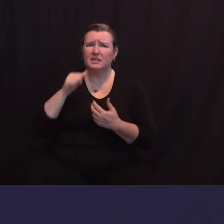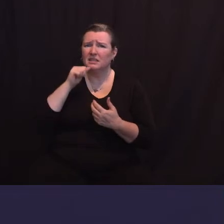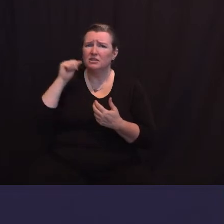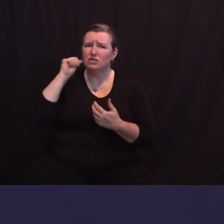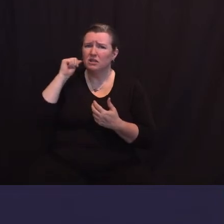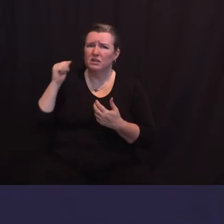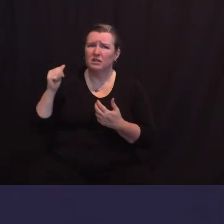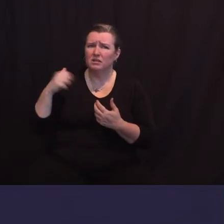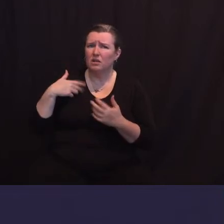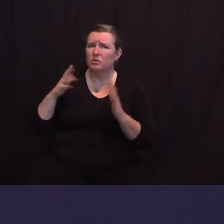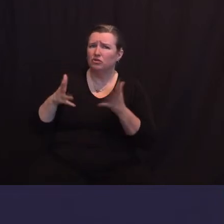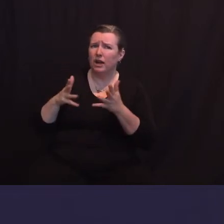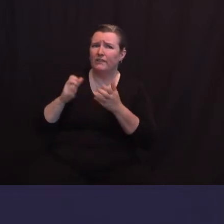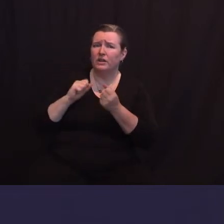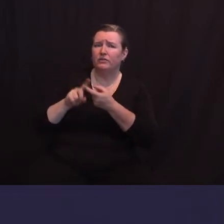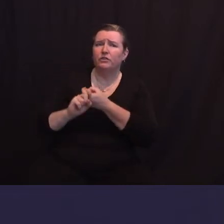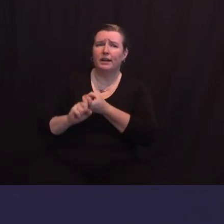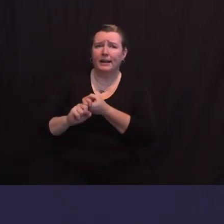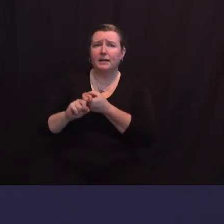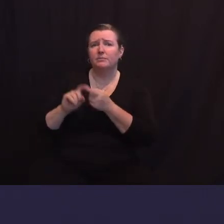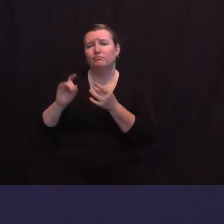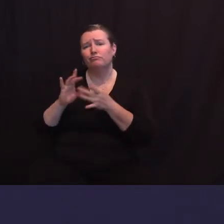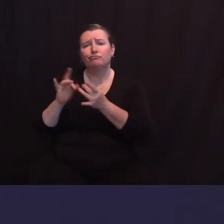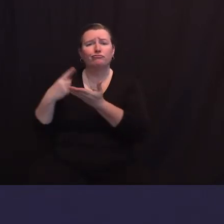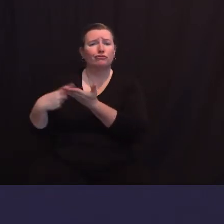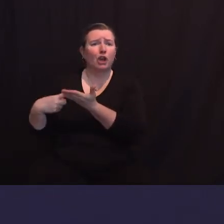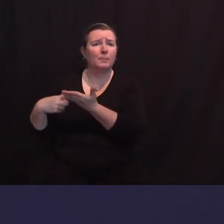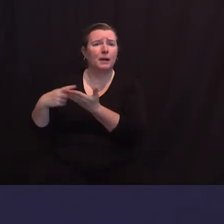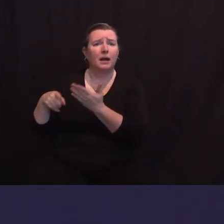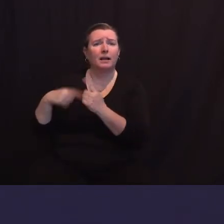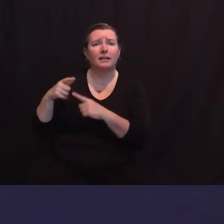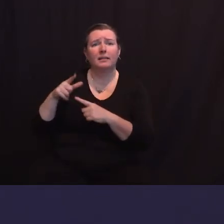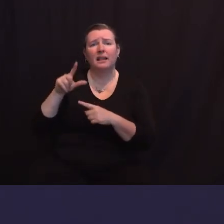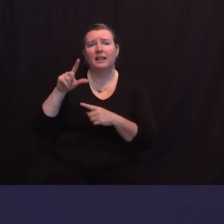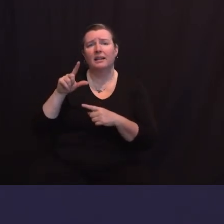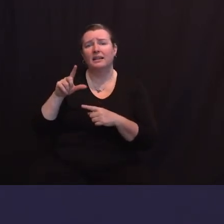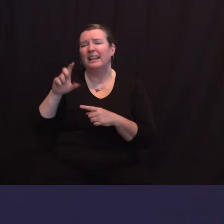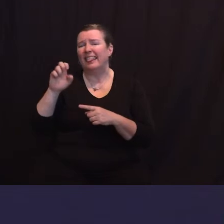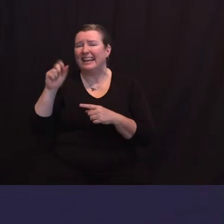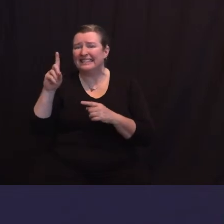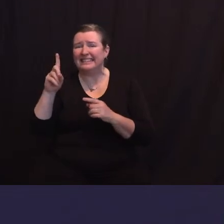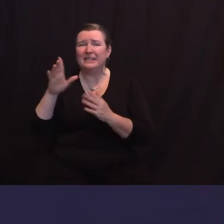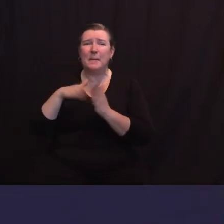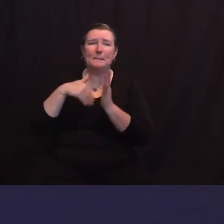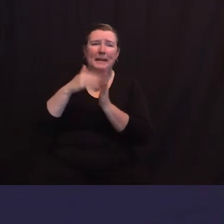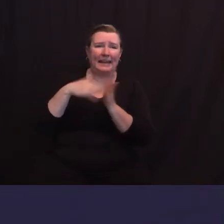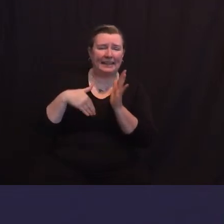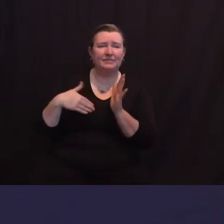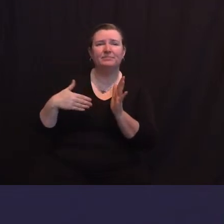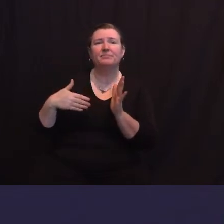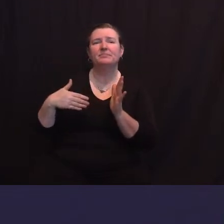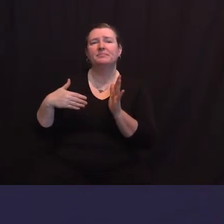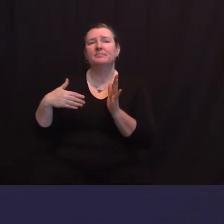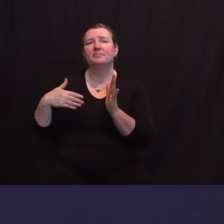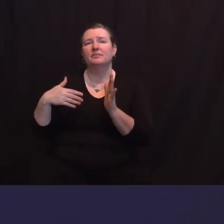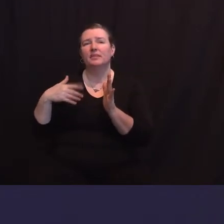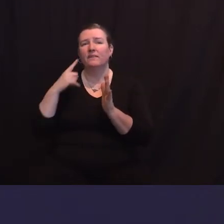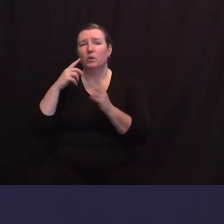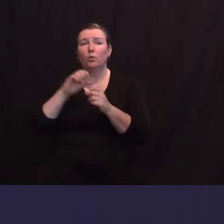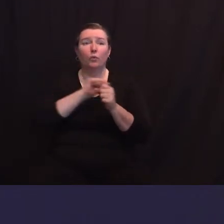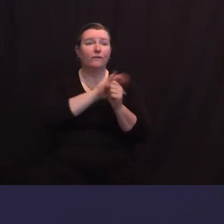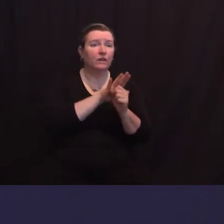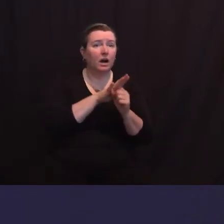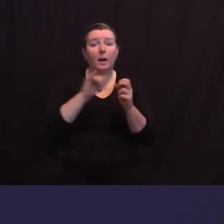outstanding items. Lead paint, lead service lines, to pick an example. It's not like because of COVID, all these other challenges that as